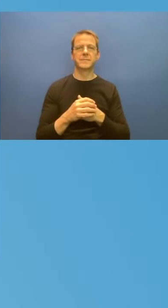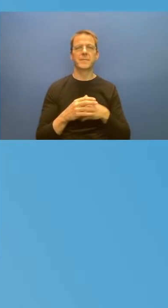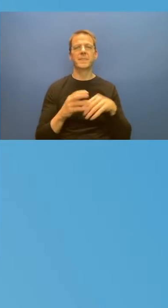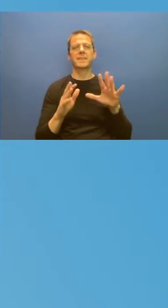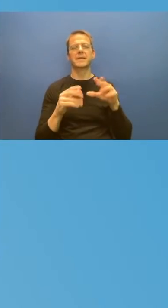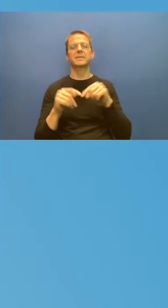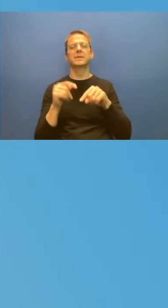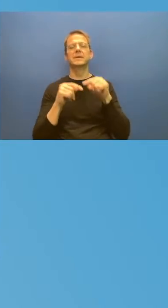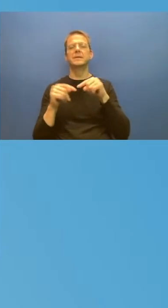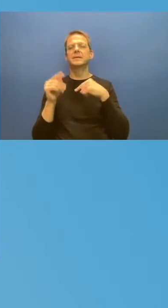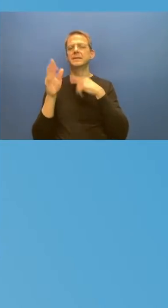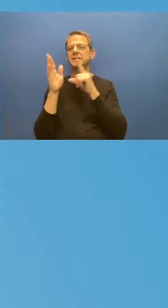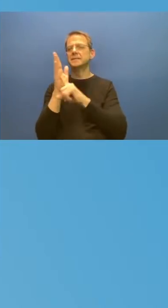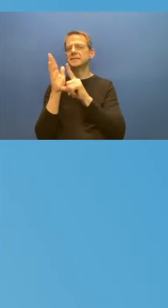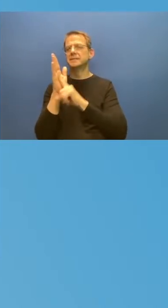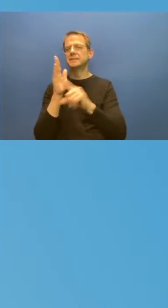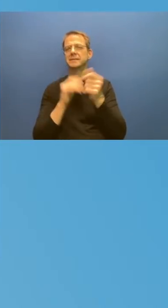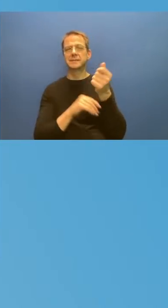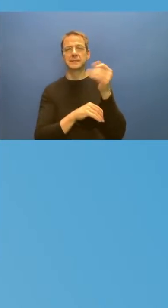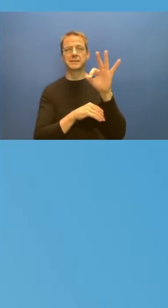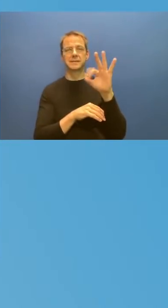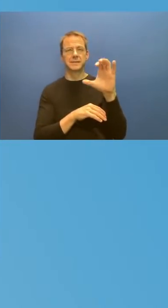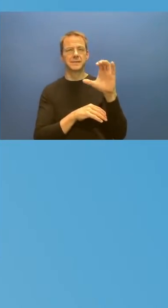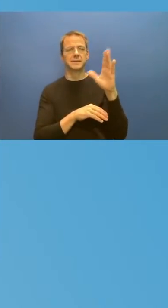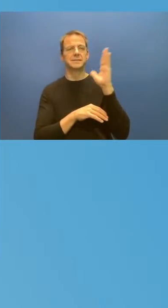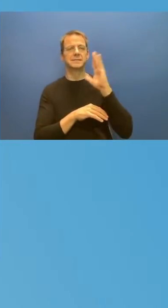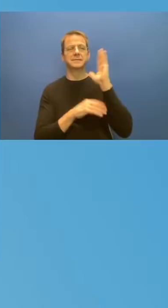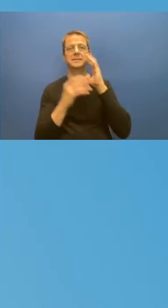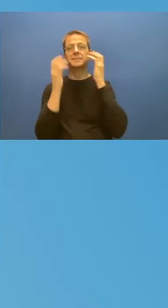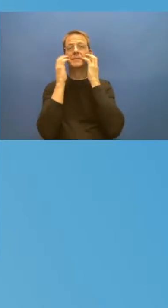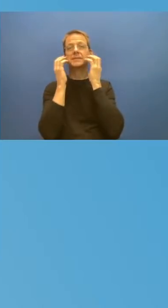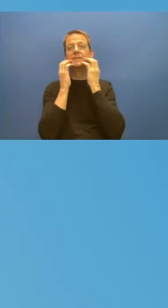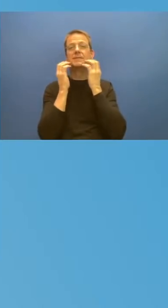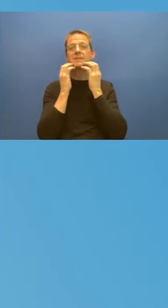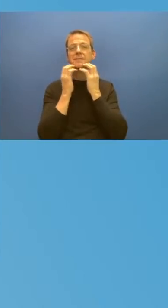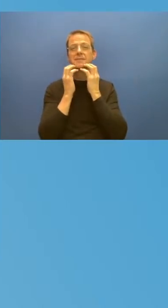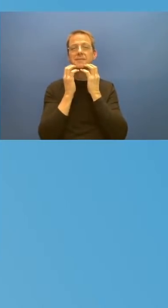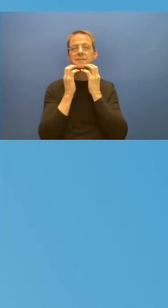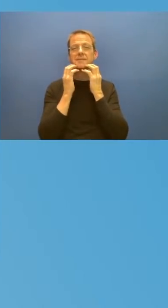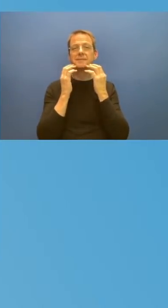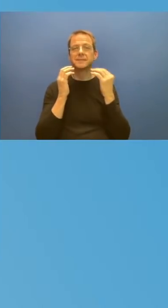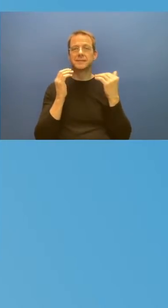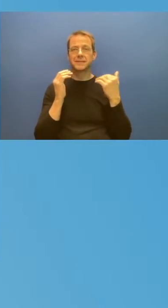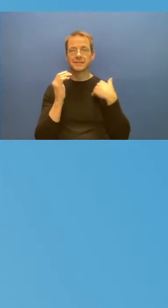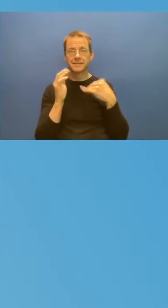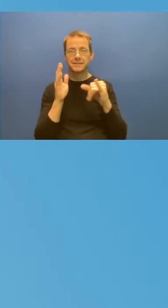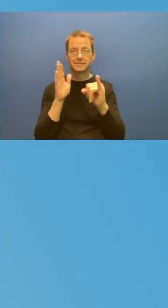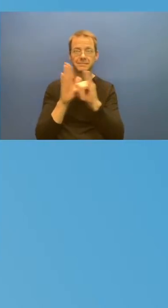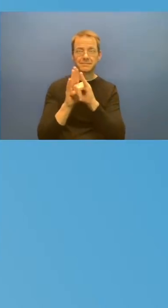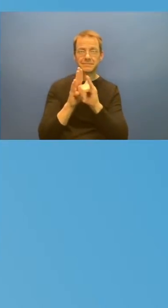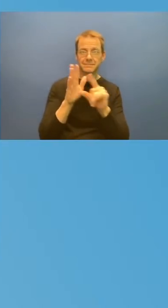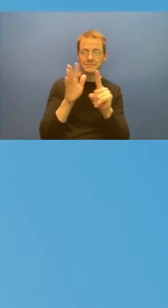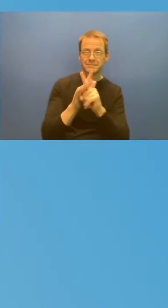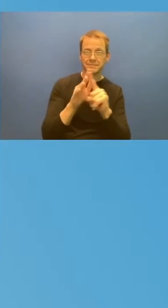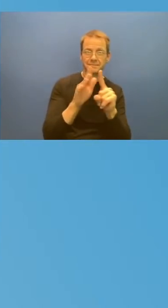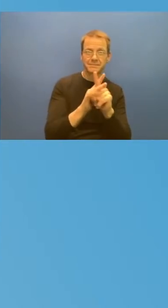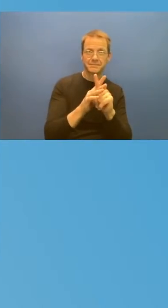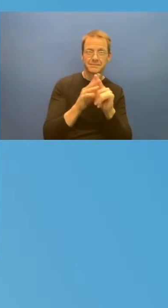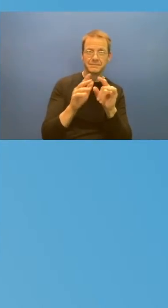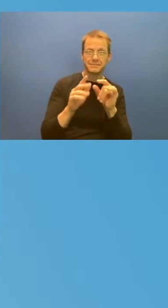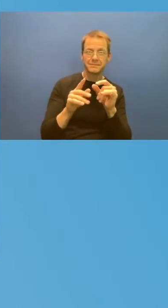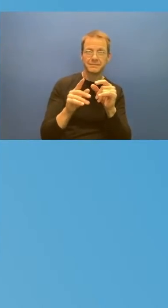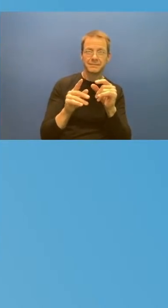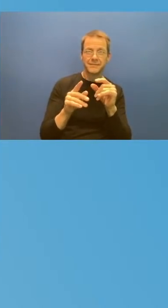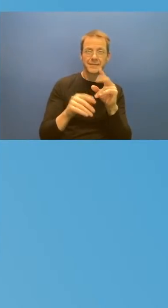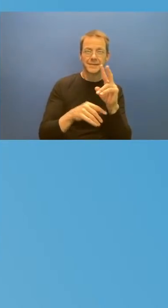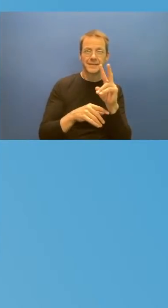lot of variants that were being identified as measles was moving through the population because of the breadth of the number of people that were being infected? But we don't necessarily